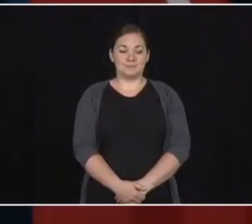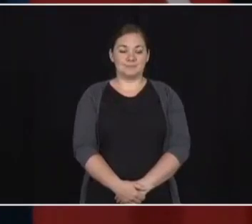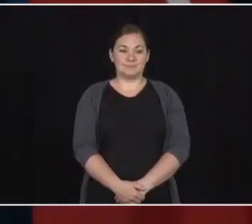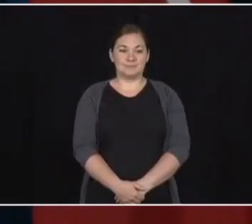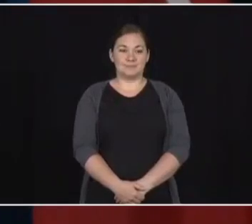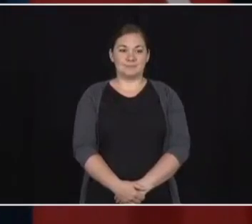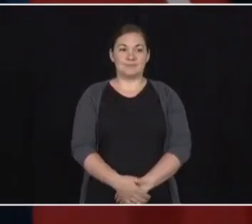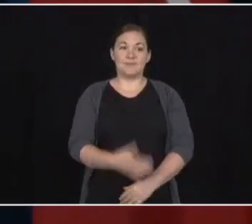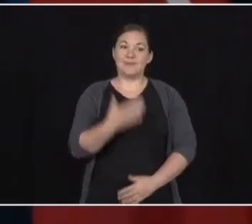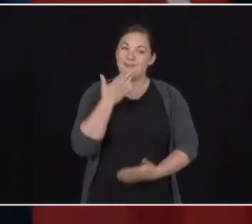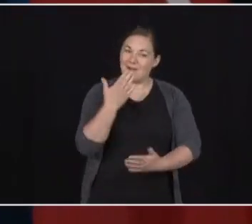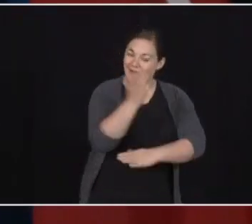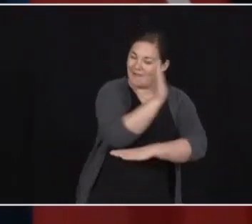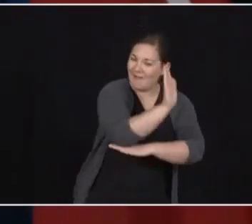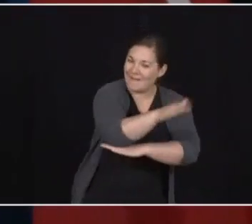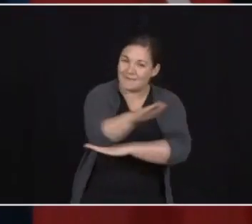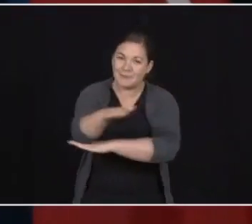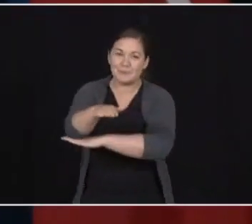Well, good afternoon.